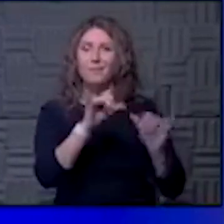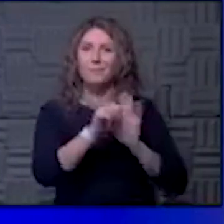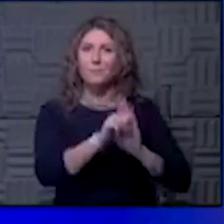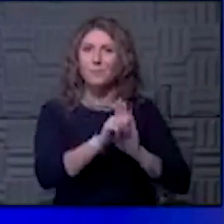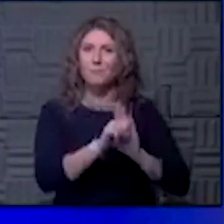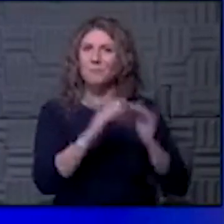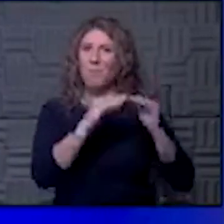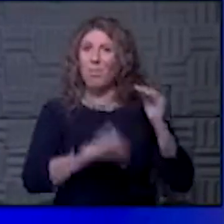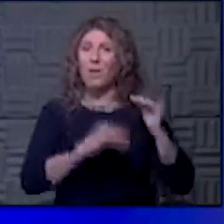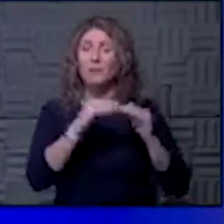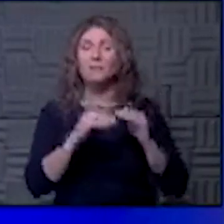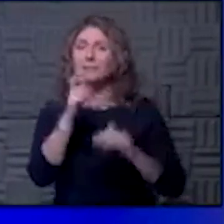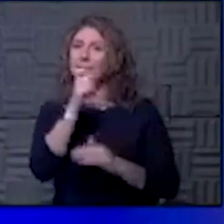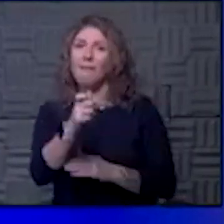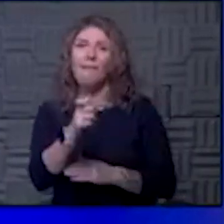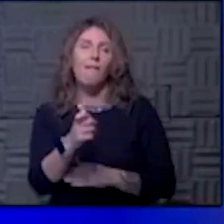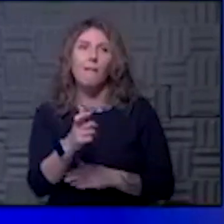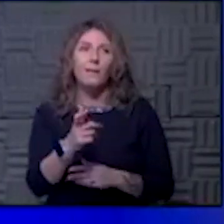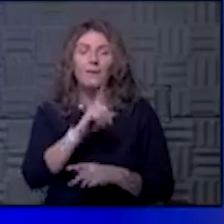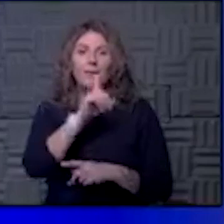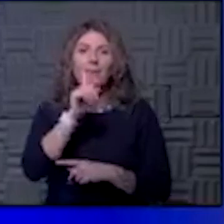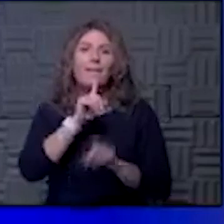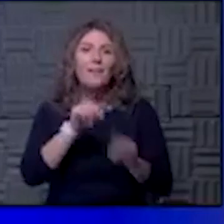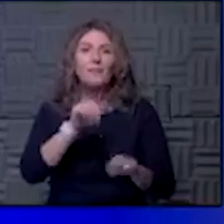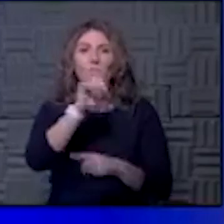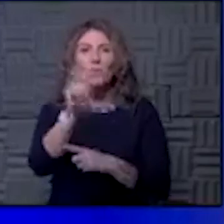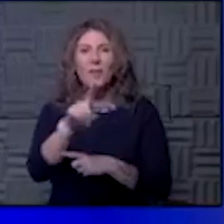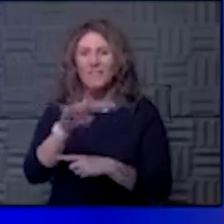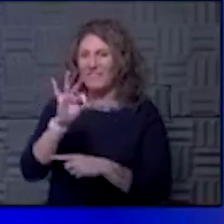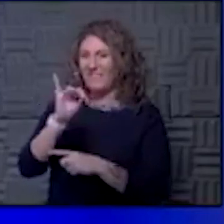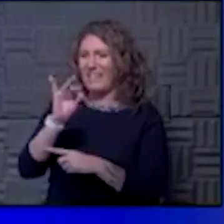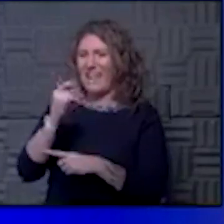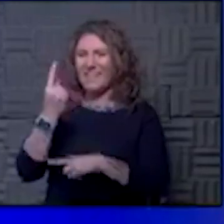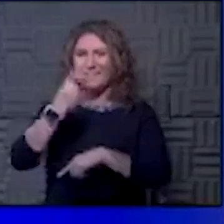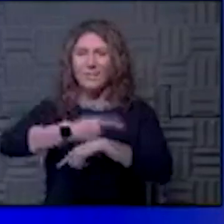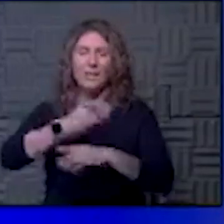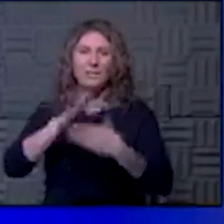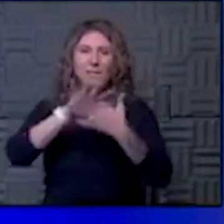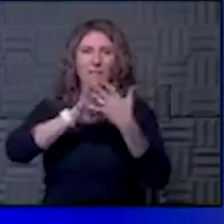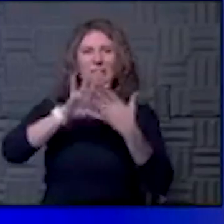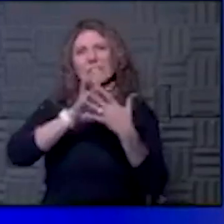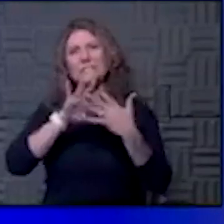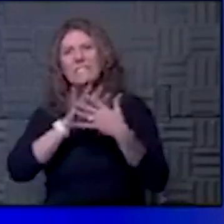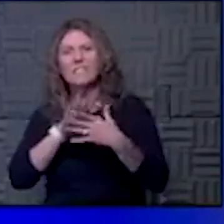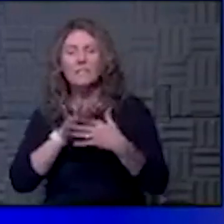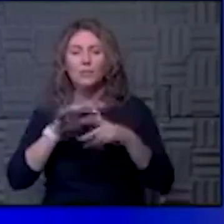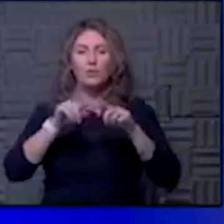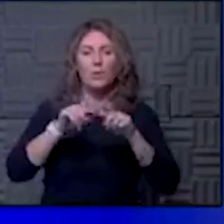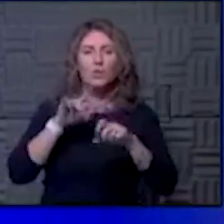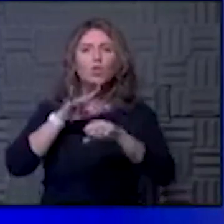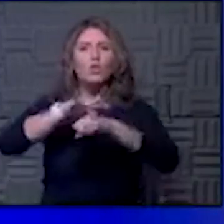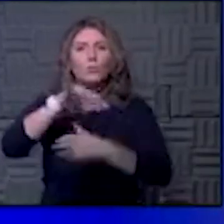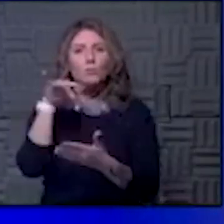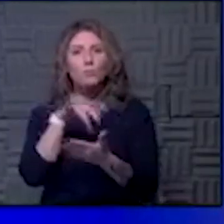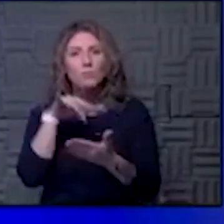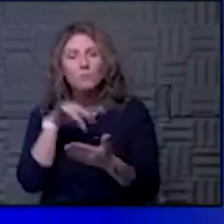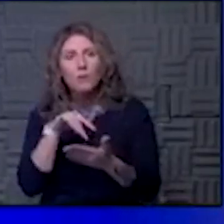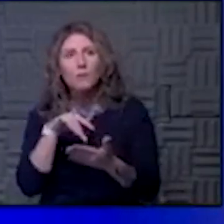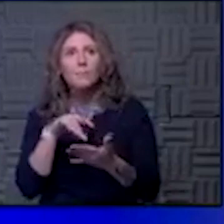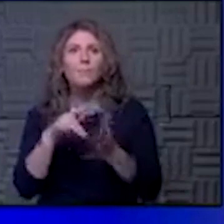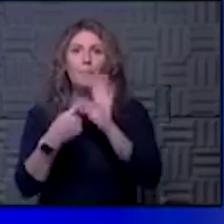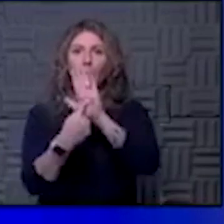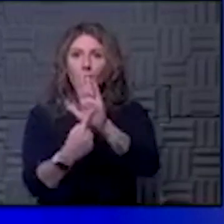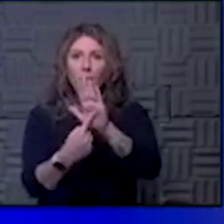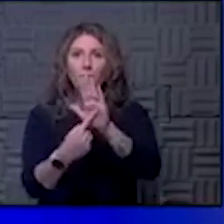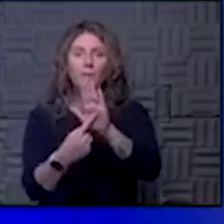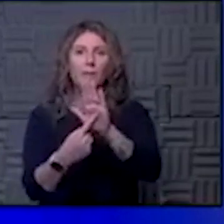unanswered question. The 90 days, I think, is arbitrary, just based on some of those early studies showing